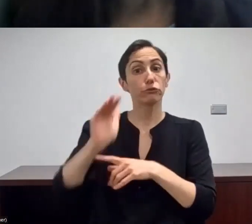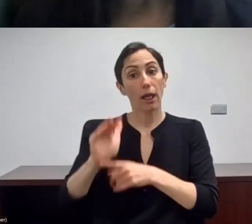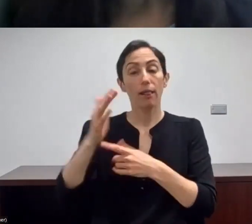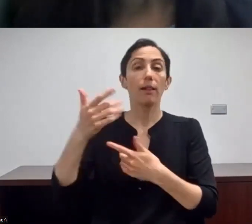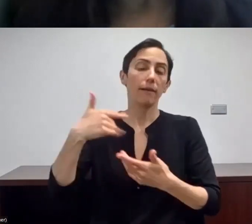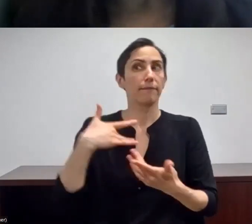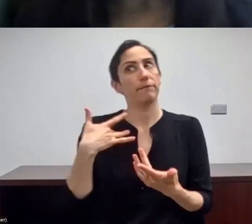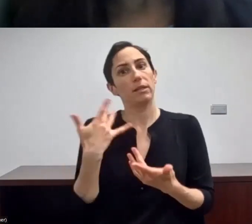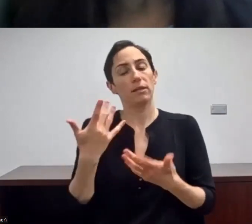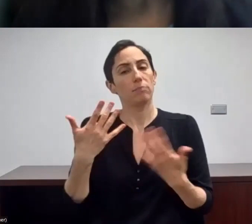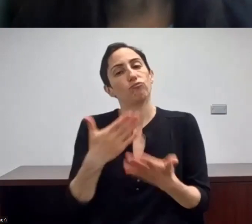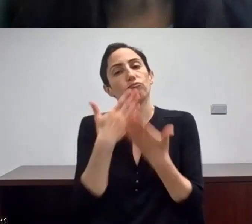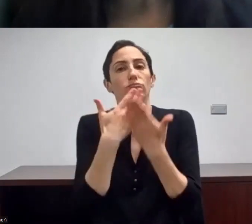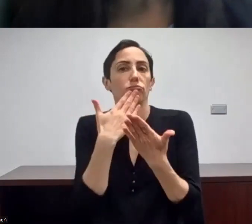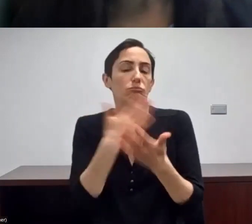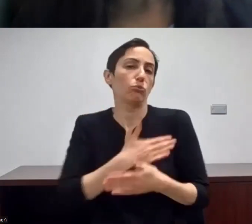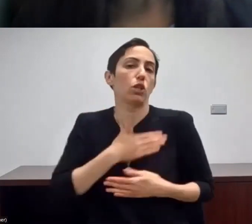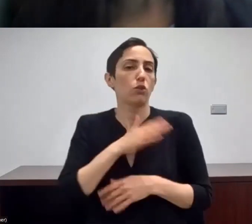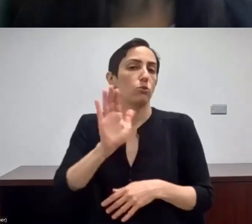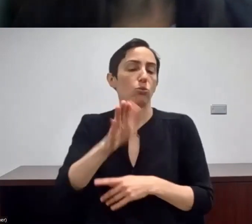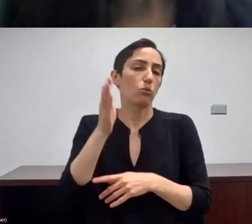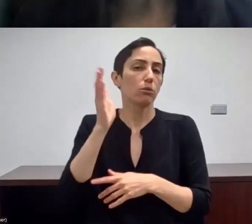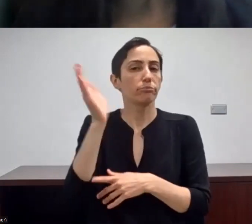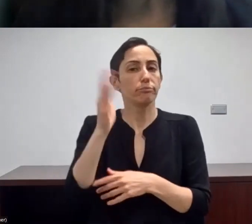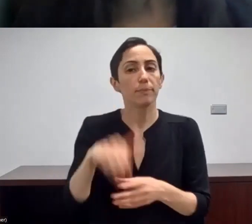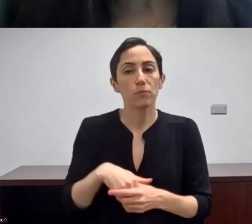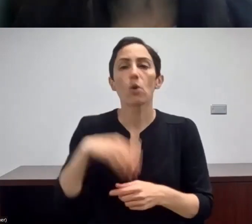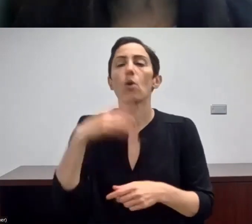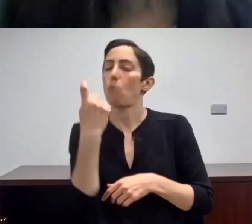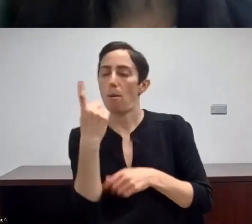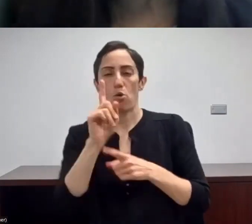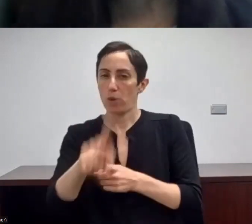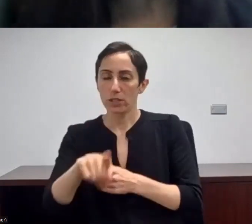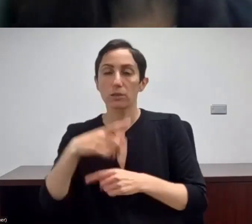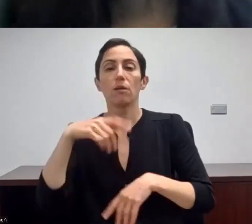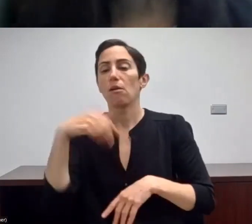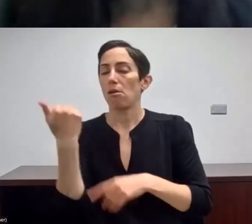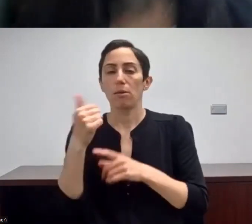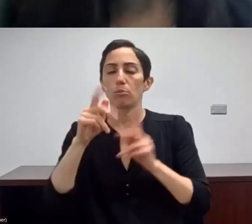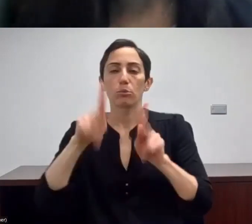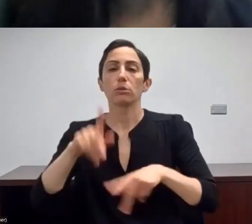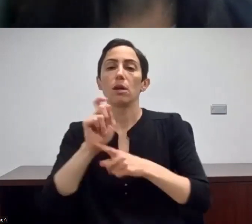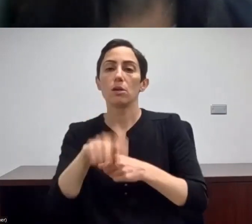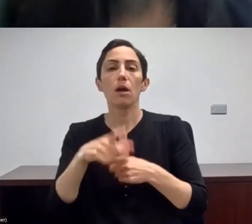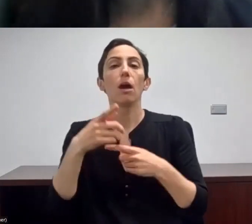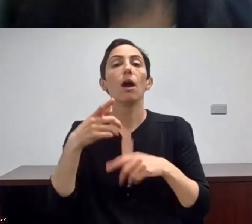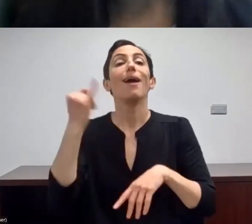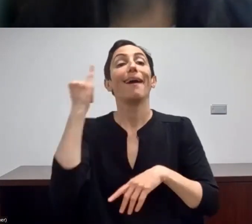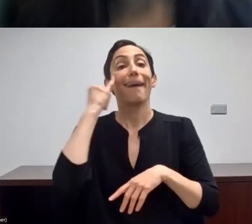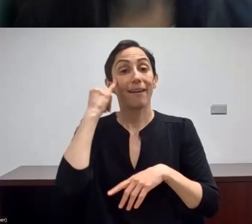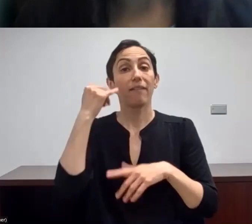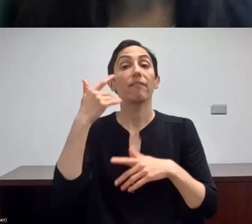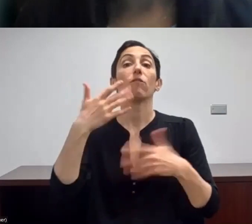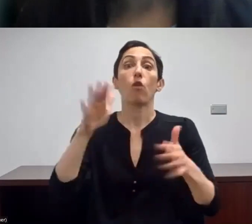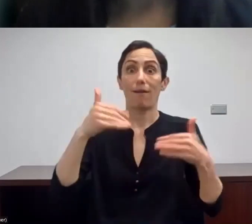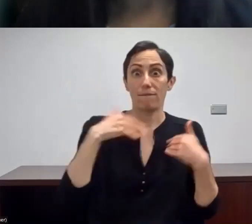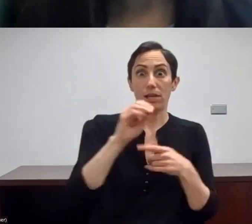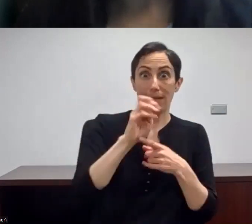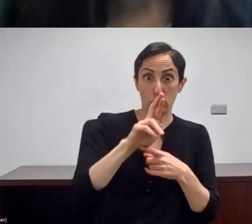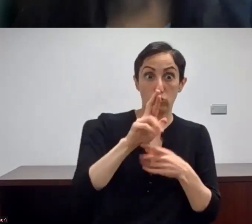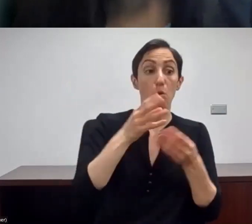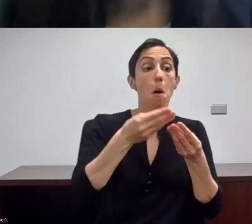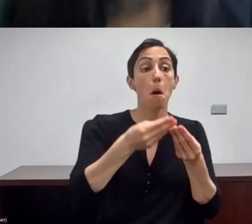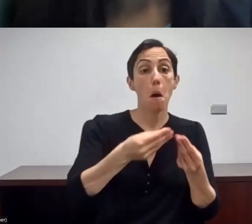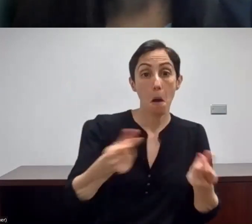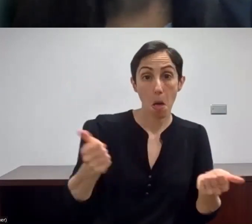one final question that asks, what should I be doing to prevent recurrence of cancer? Yeah, so I